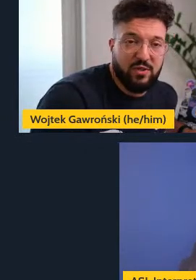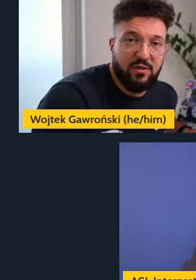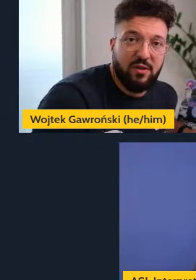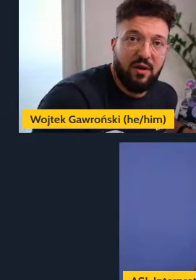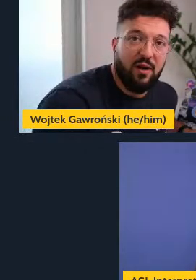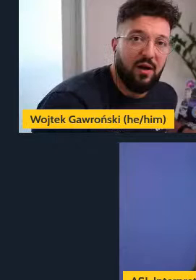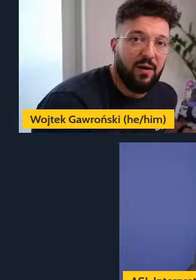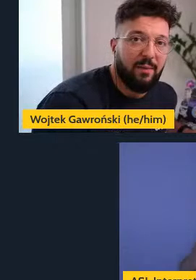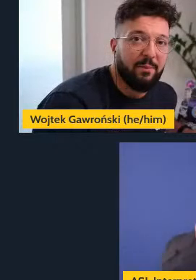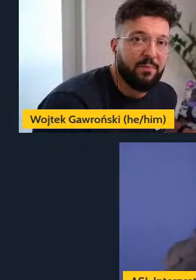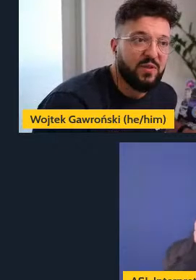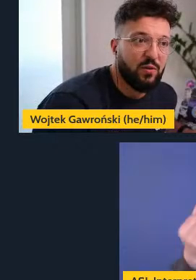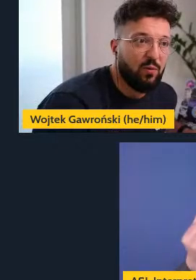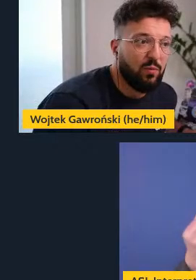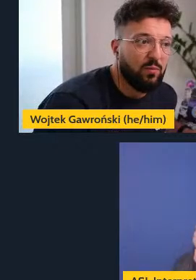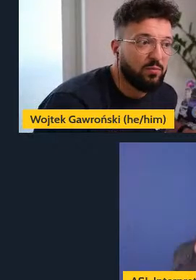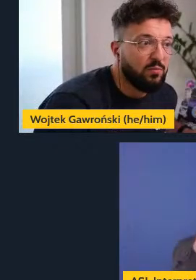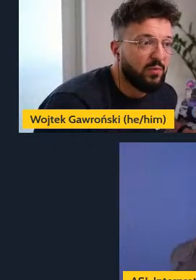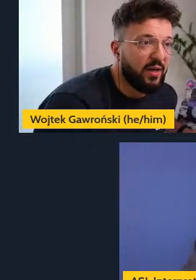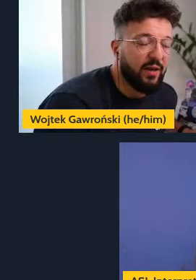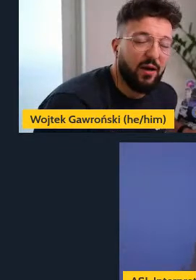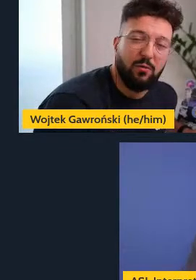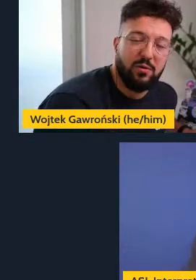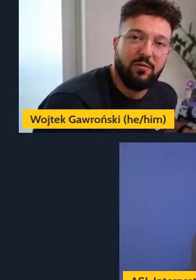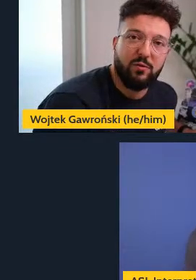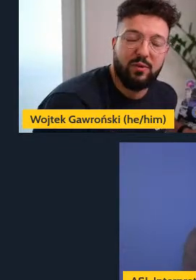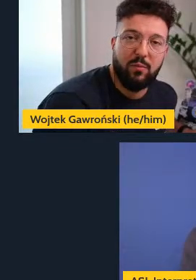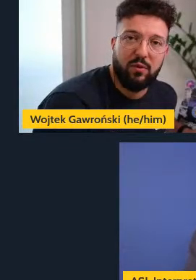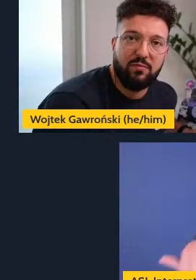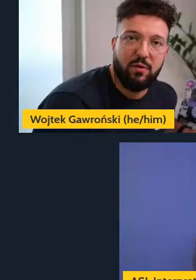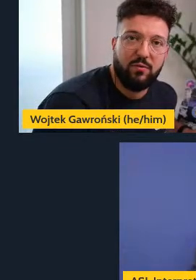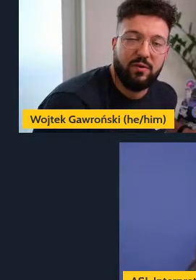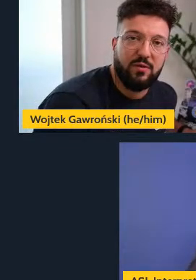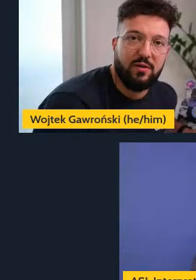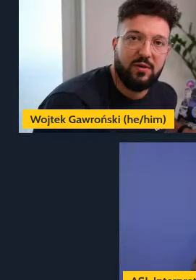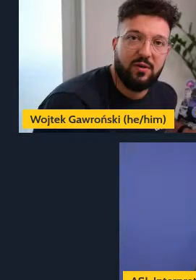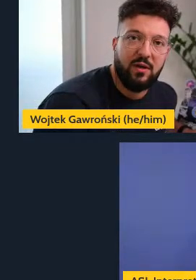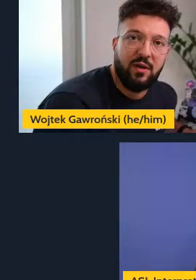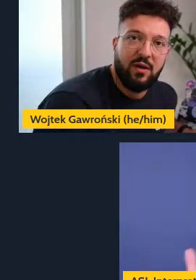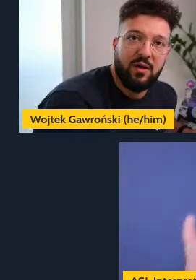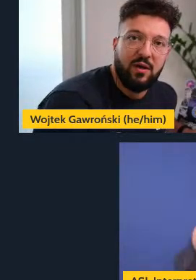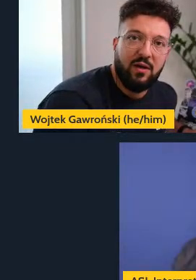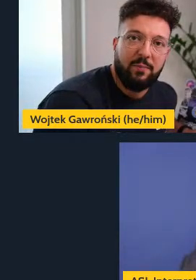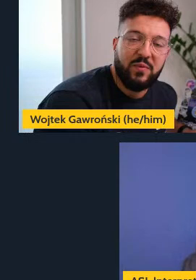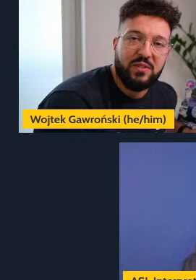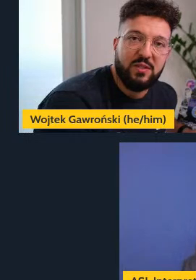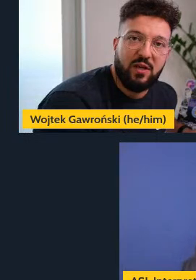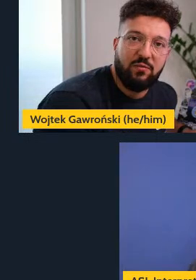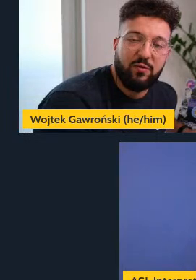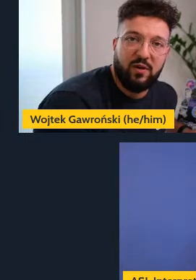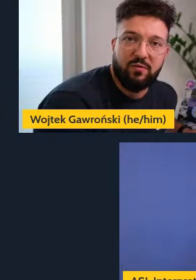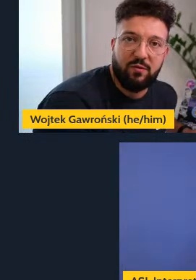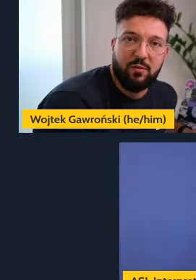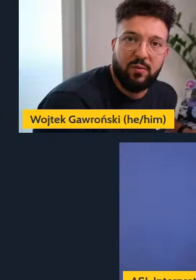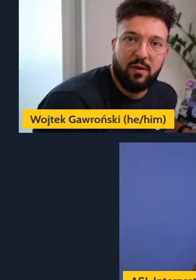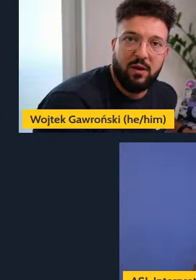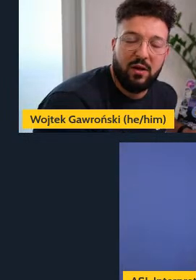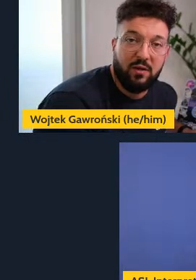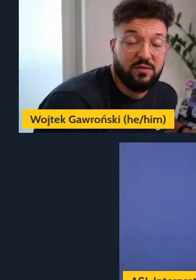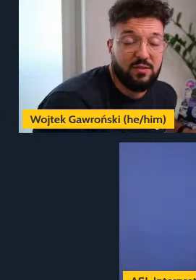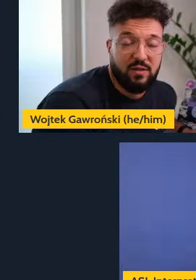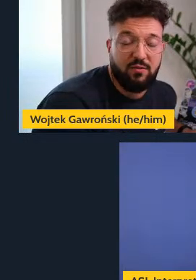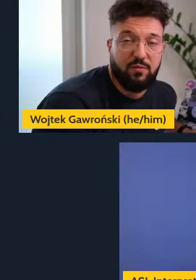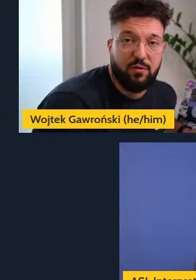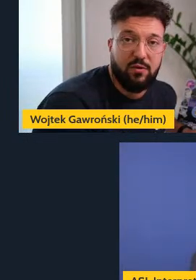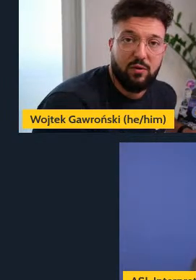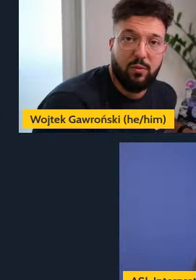also on Projen. So again, I would love to be more involved in the CDK for Terraform